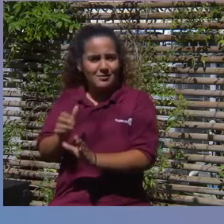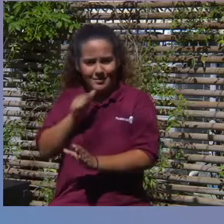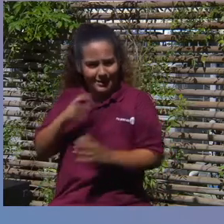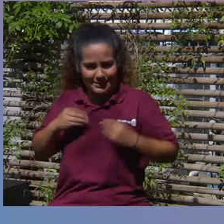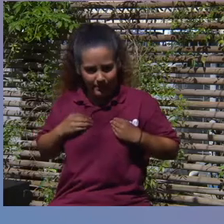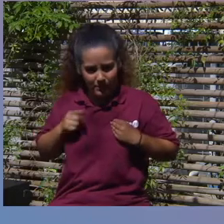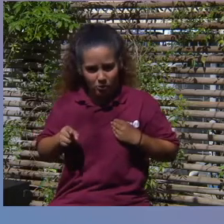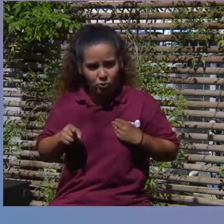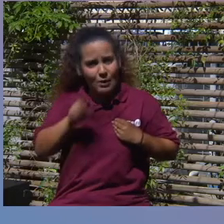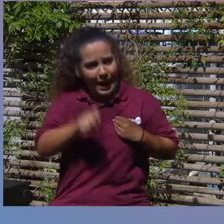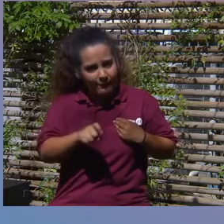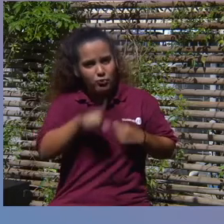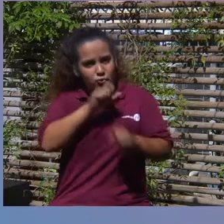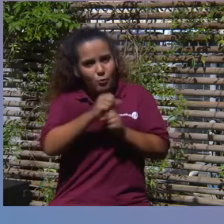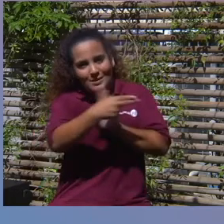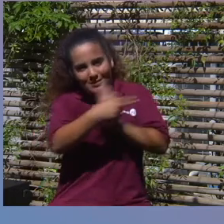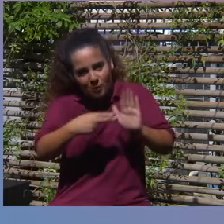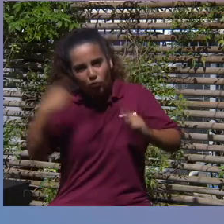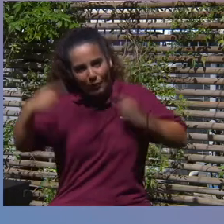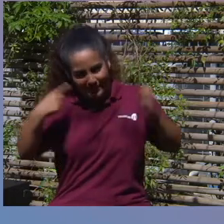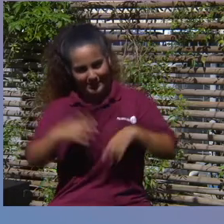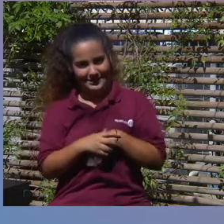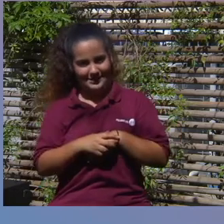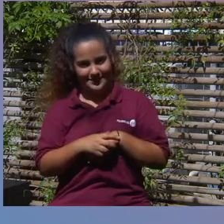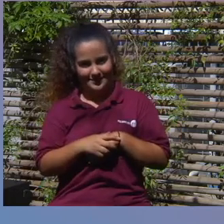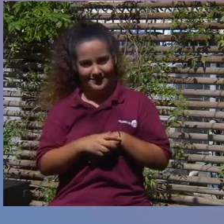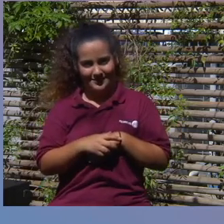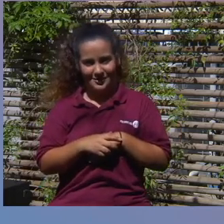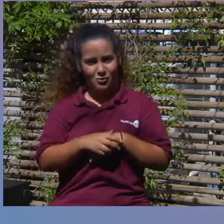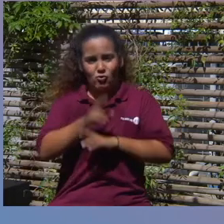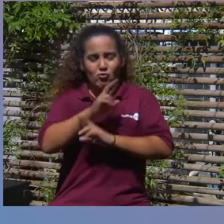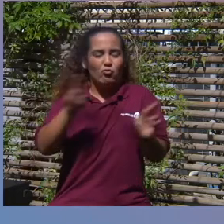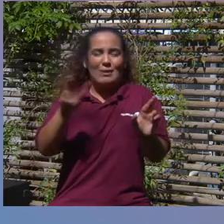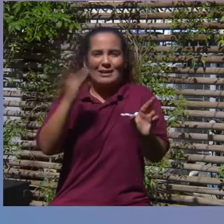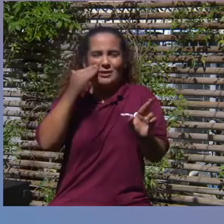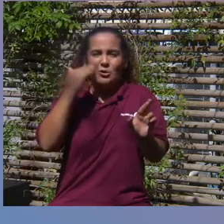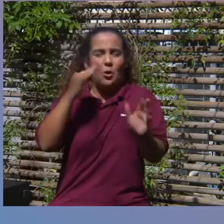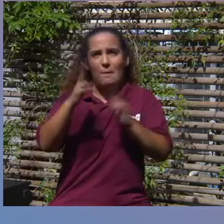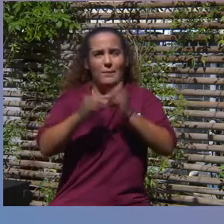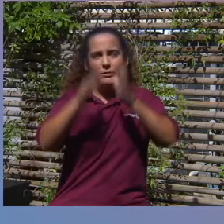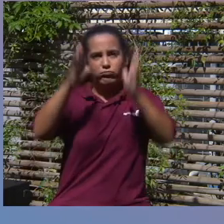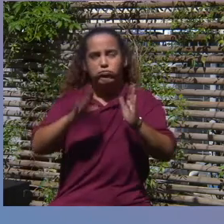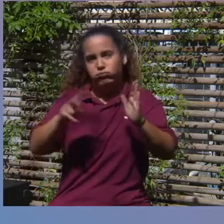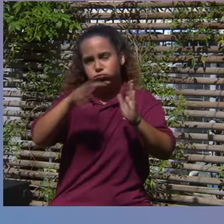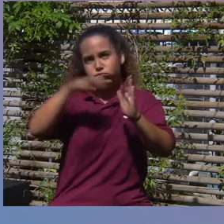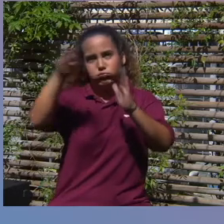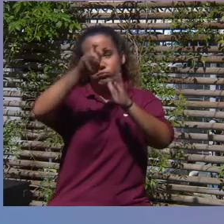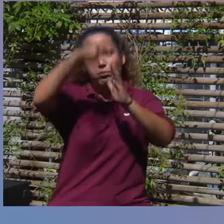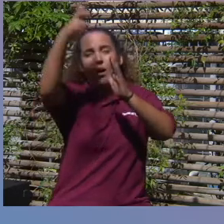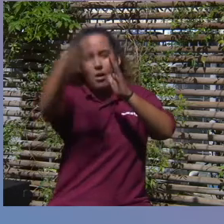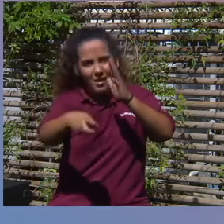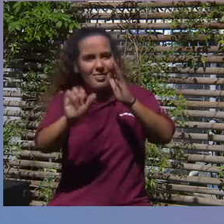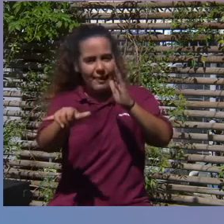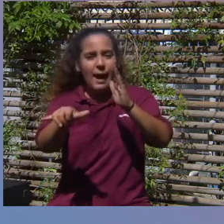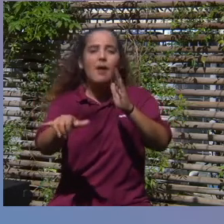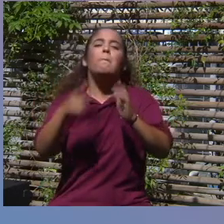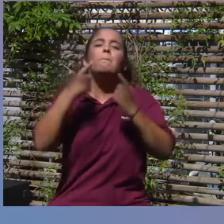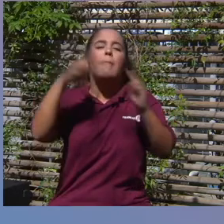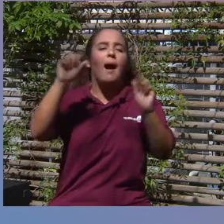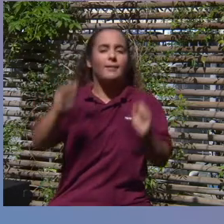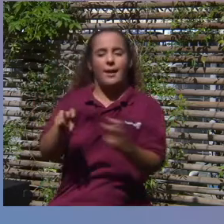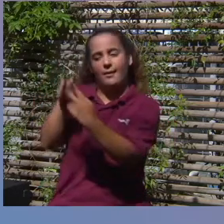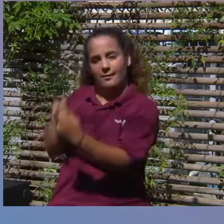Mm-hmm. You'd have to be crazy of getting ready to jump off a roof or something. Mm-hmm. I don't know. And that it was always a negative connotation.